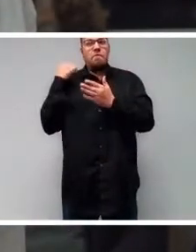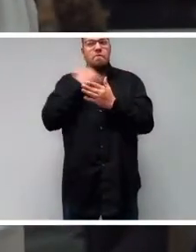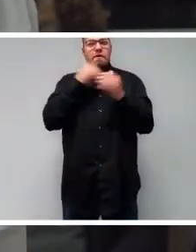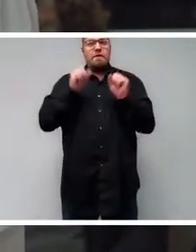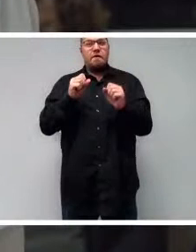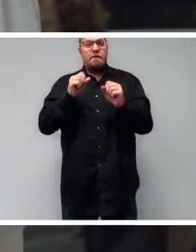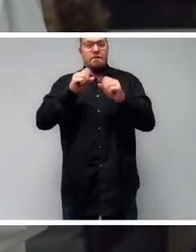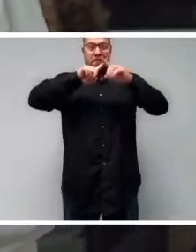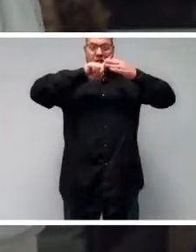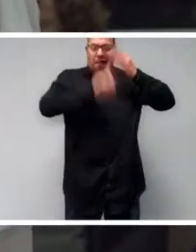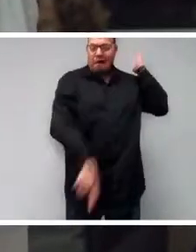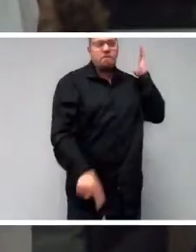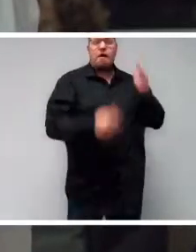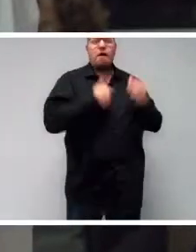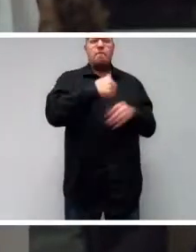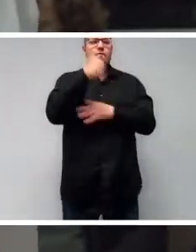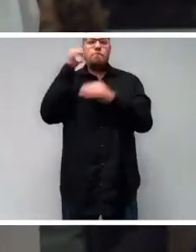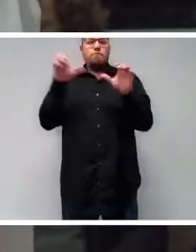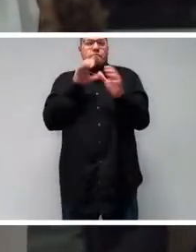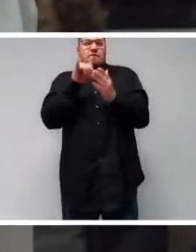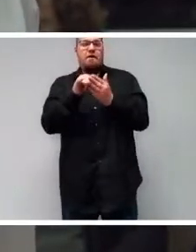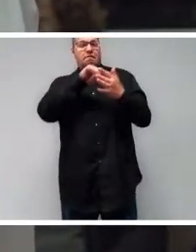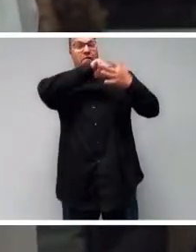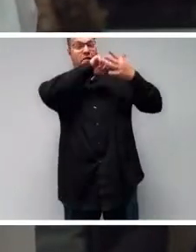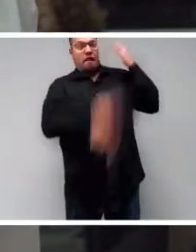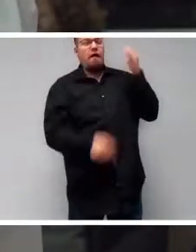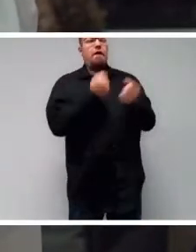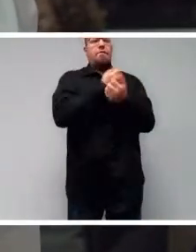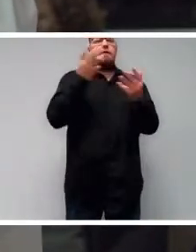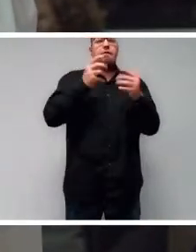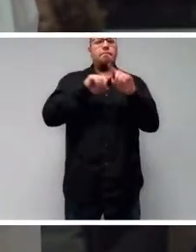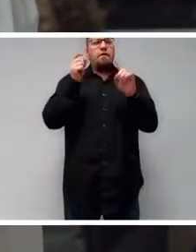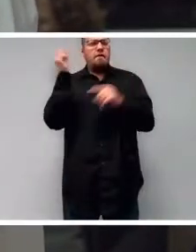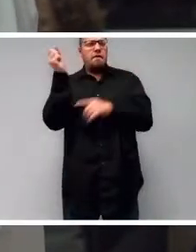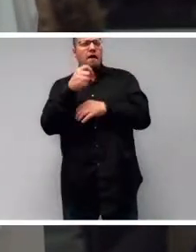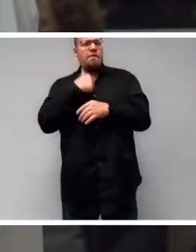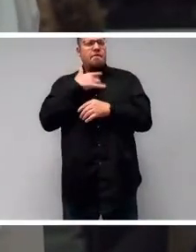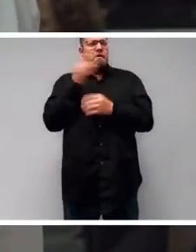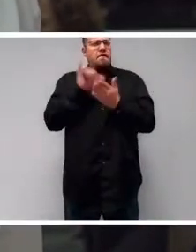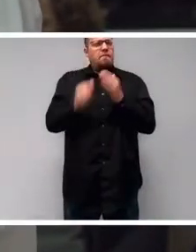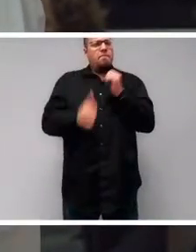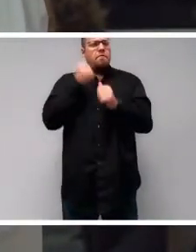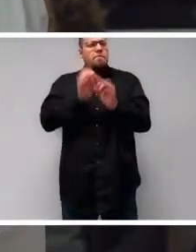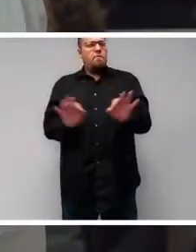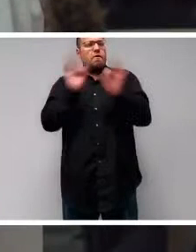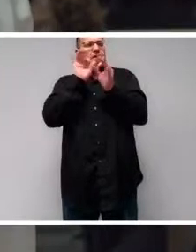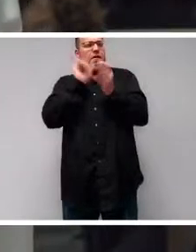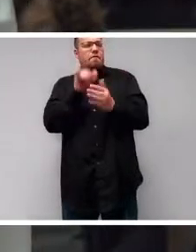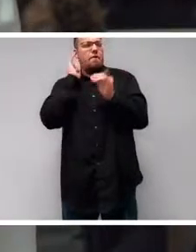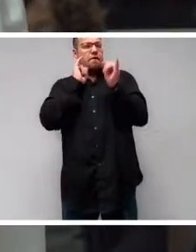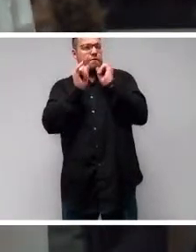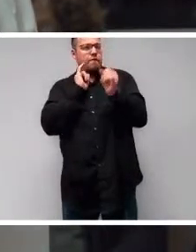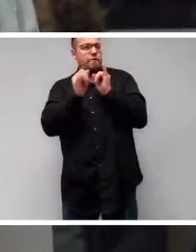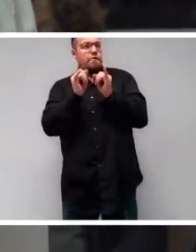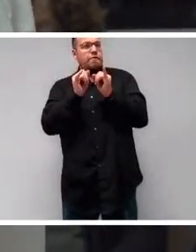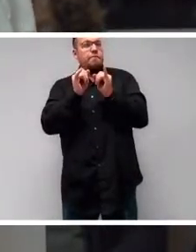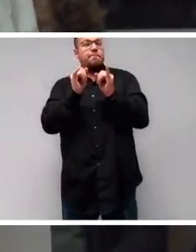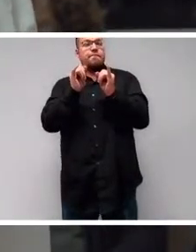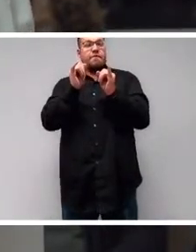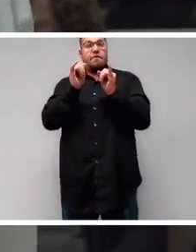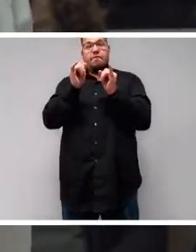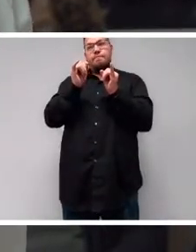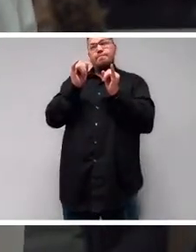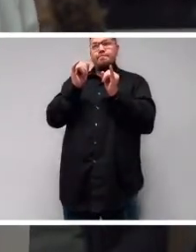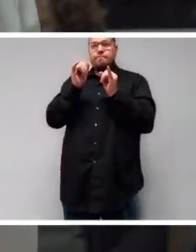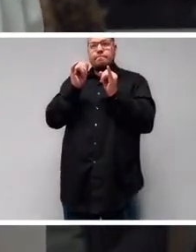I won't go down through that list. But yeah, I feel like one of the most important is our interviews. And as ambassadors, like we saw